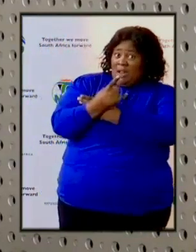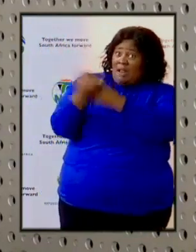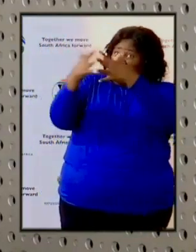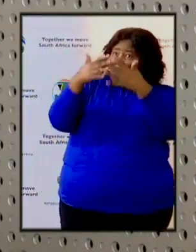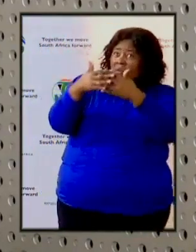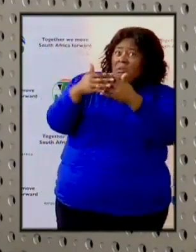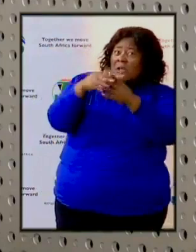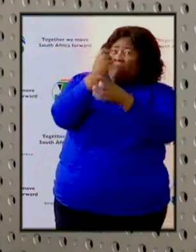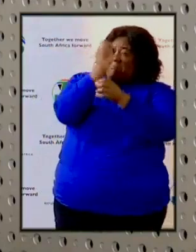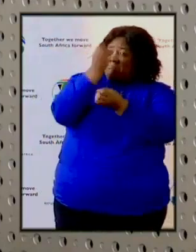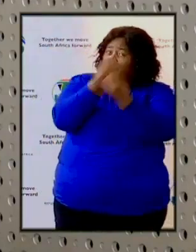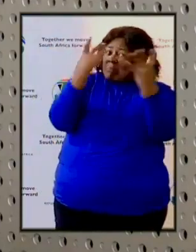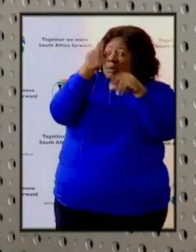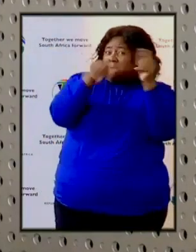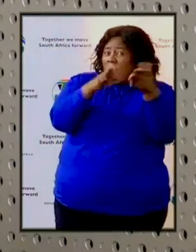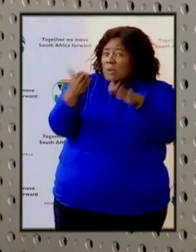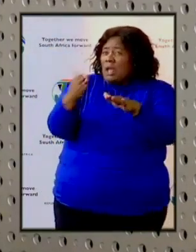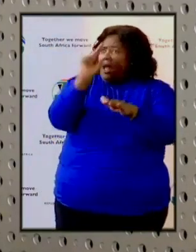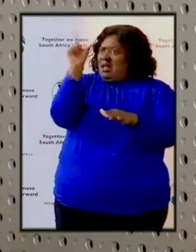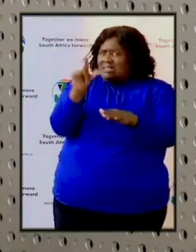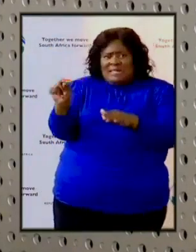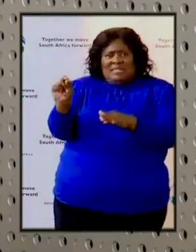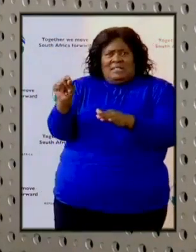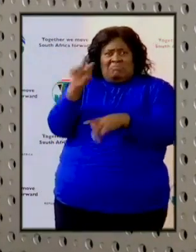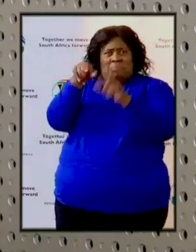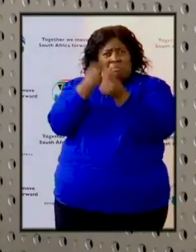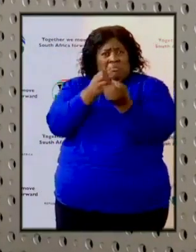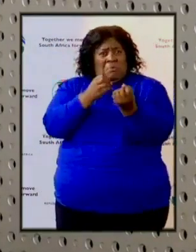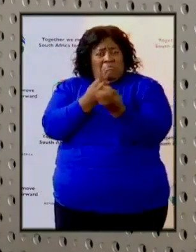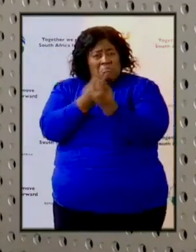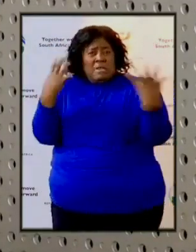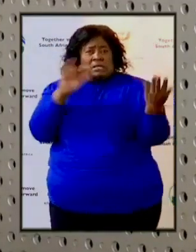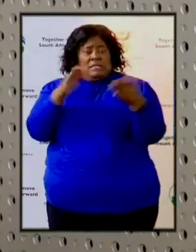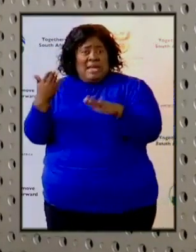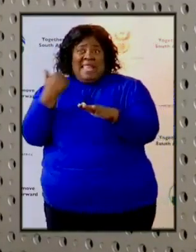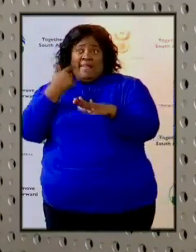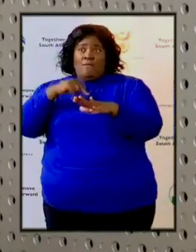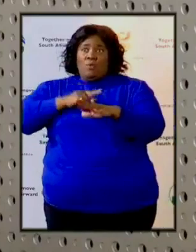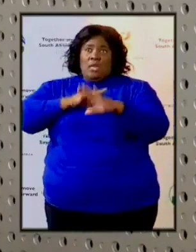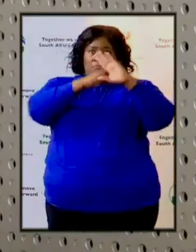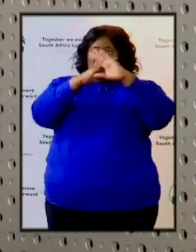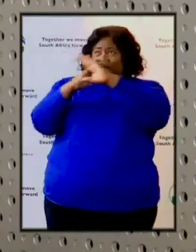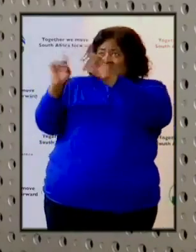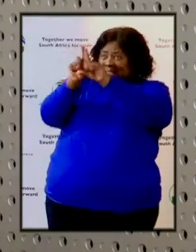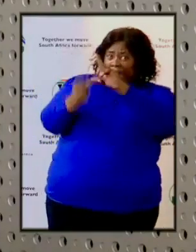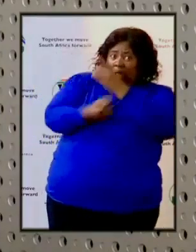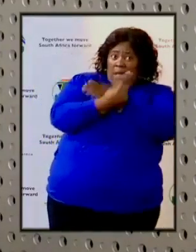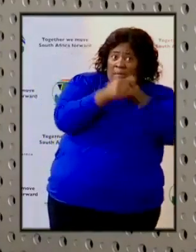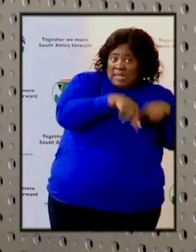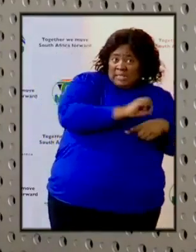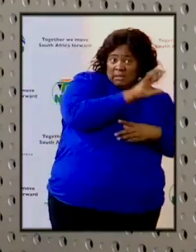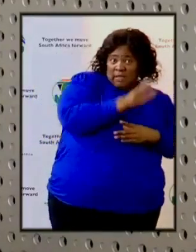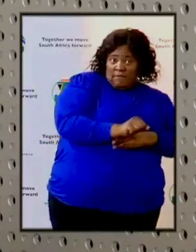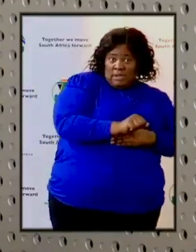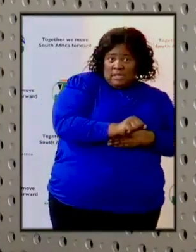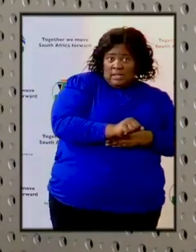happening? If we can avoid it, if we can prevent it, to see people dying in thousands in a